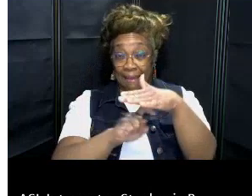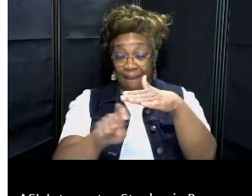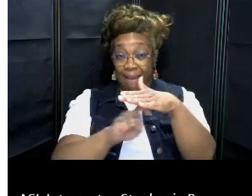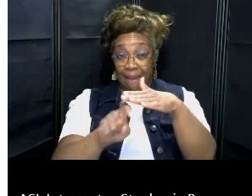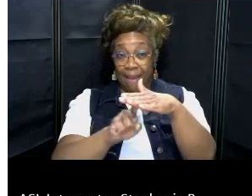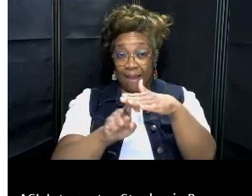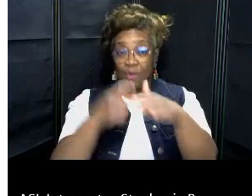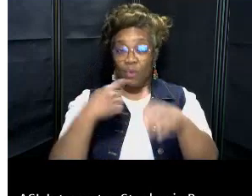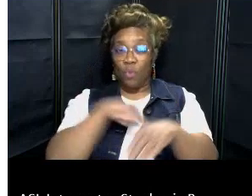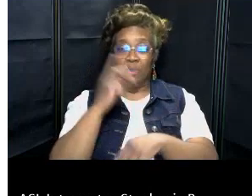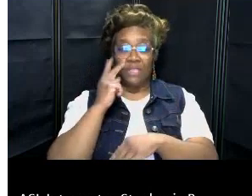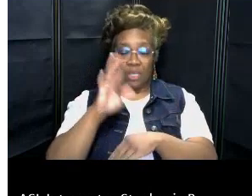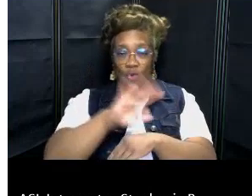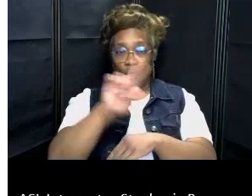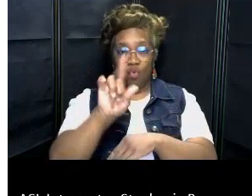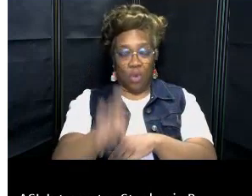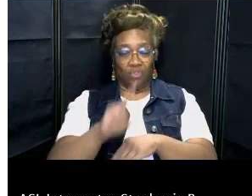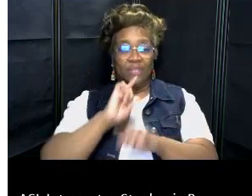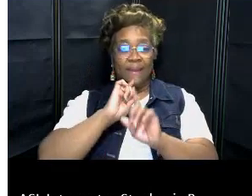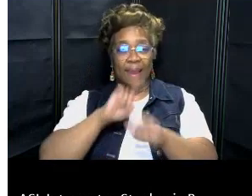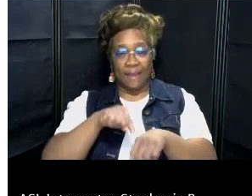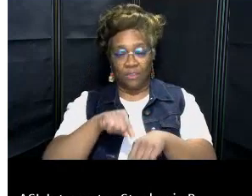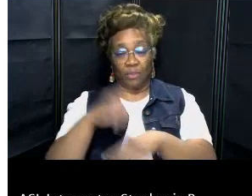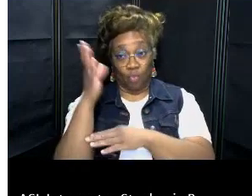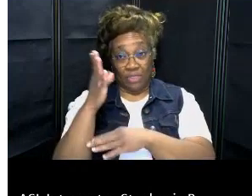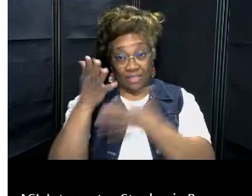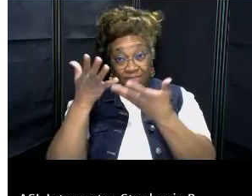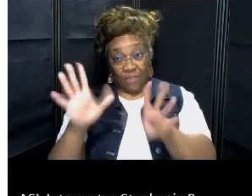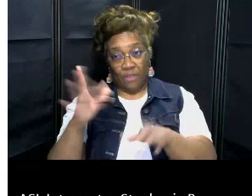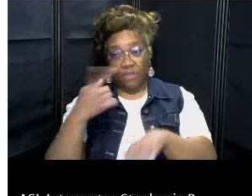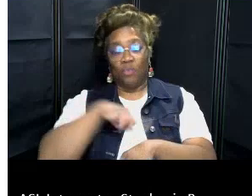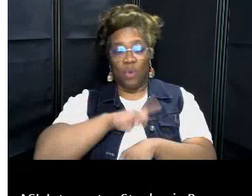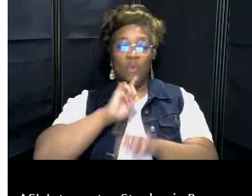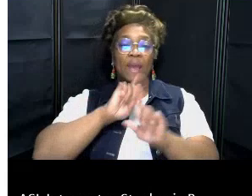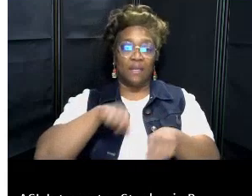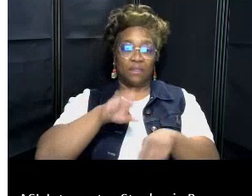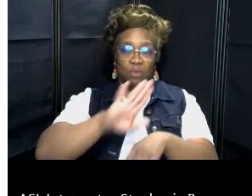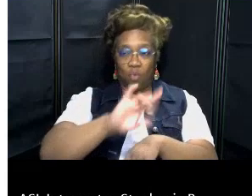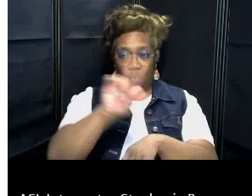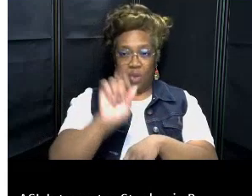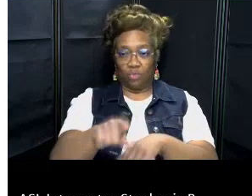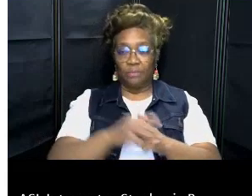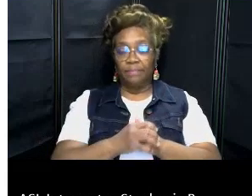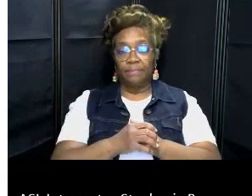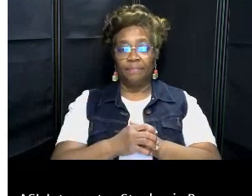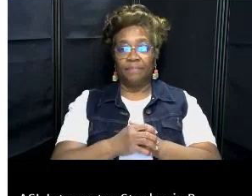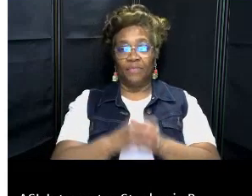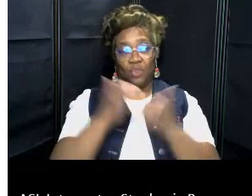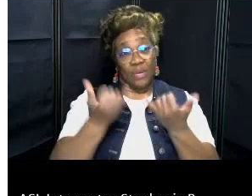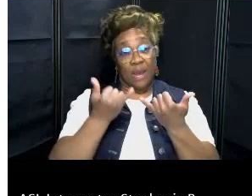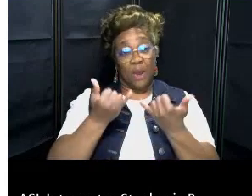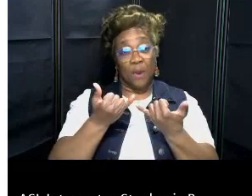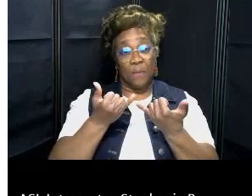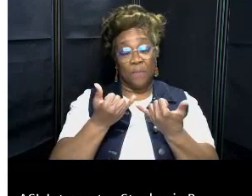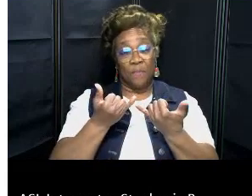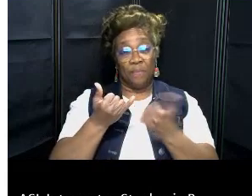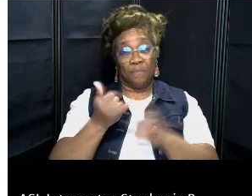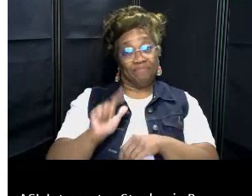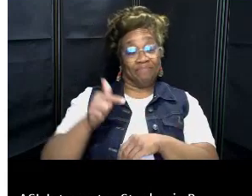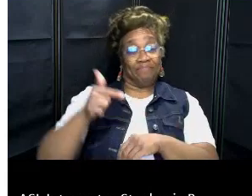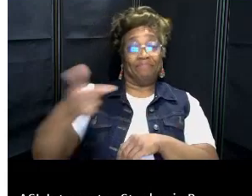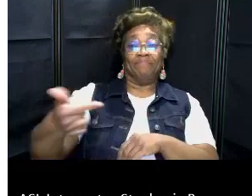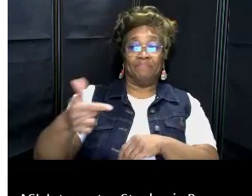questions and answer them at the end of Captain Hassel's presentation. So now I'll turn it over to our subject matter